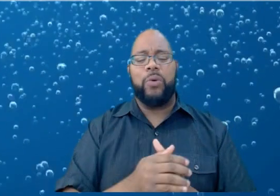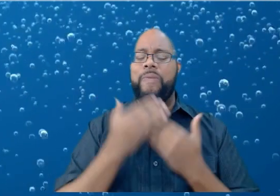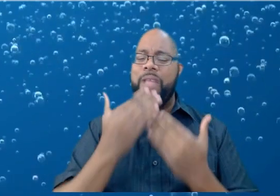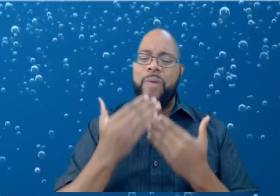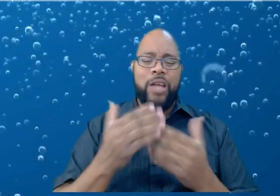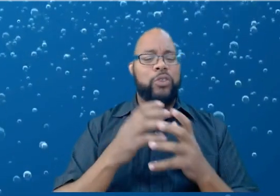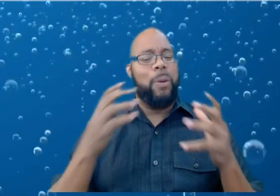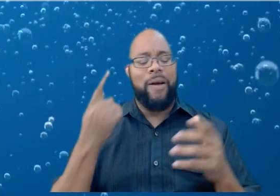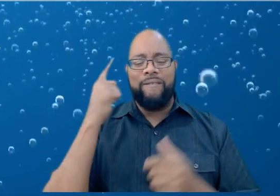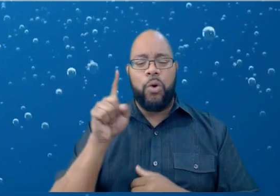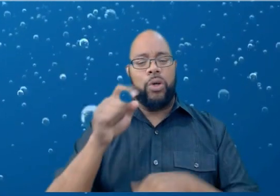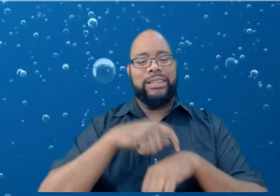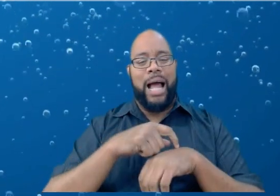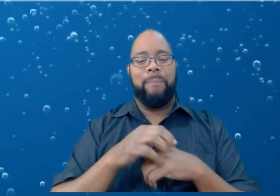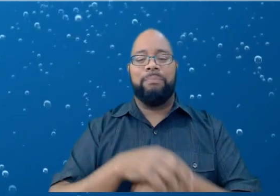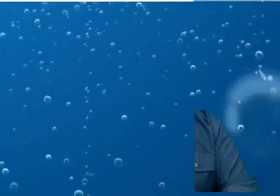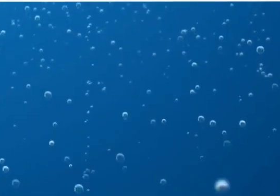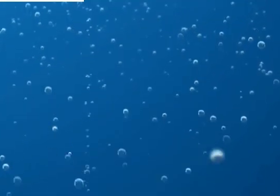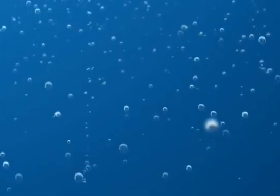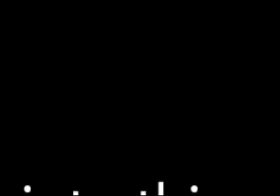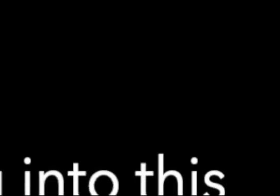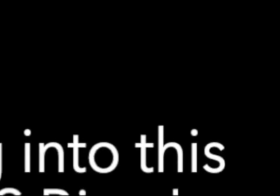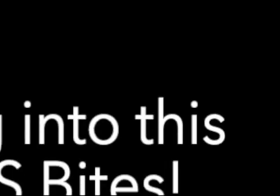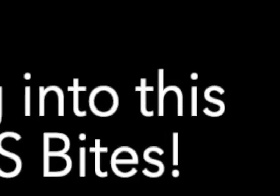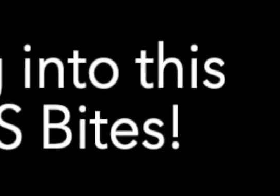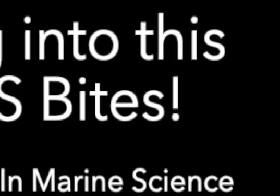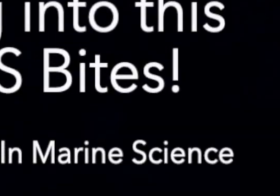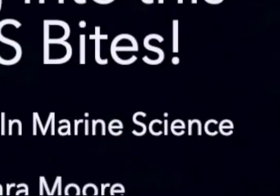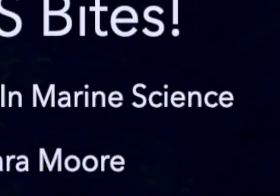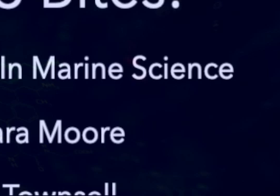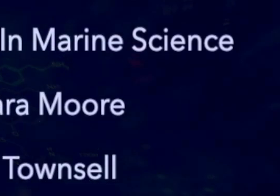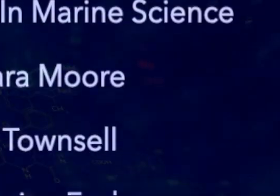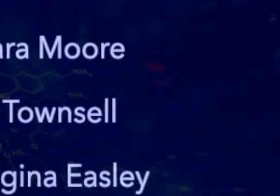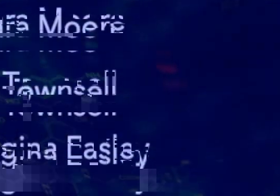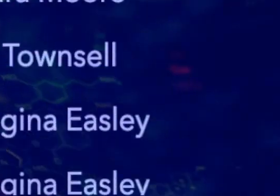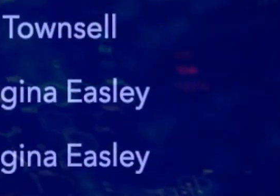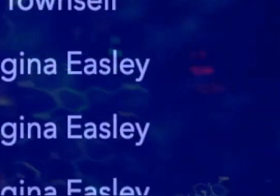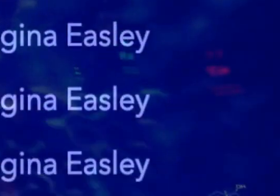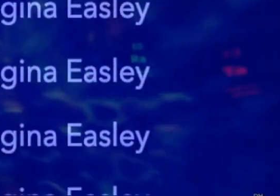And I thank you so much for your time.